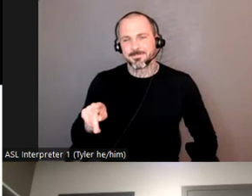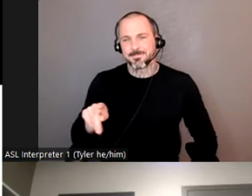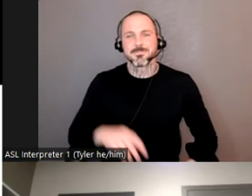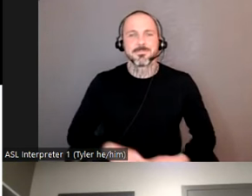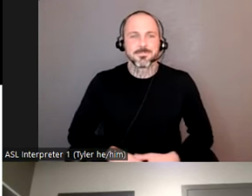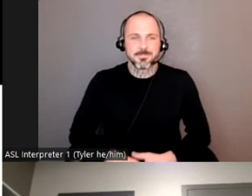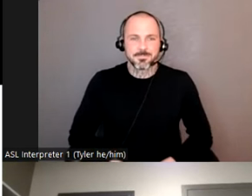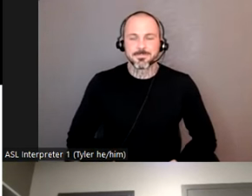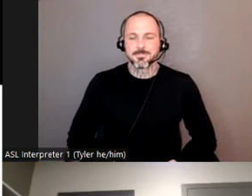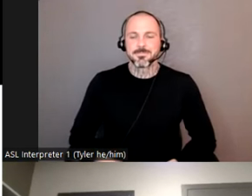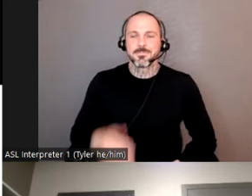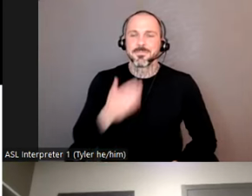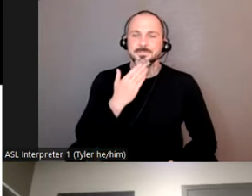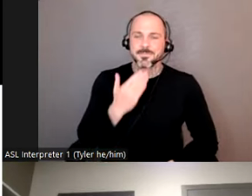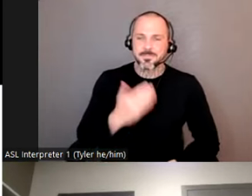Thank you.